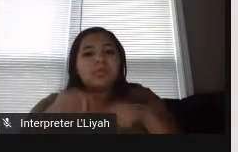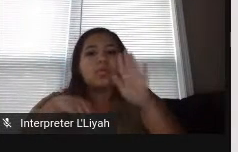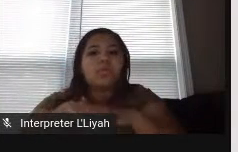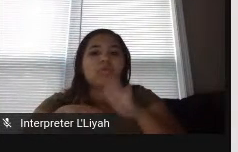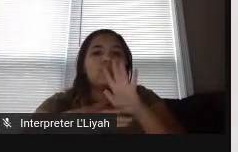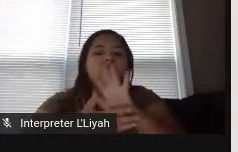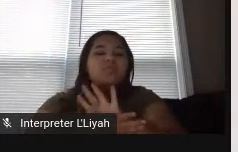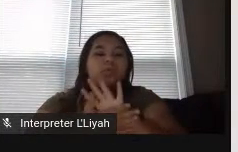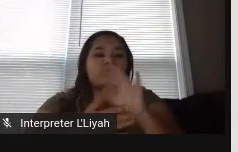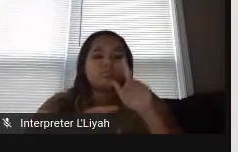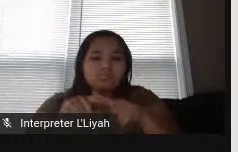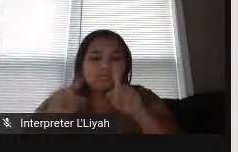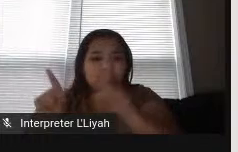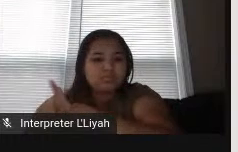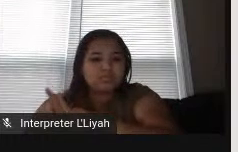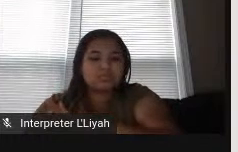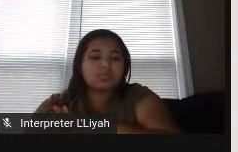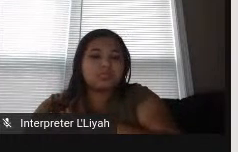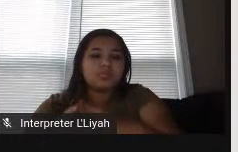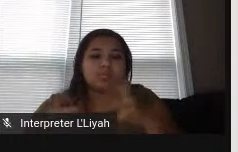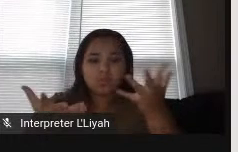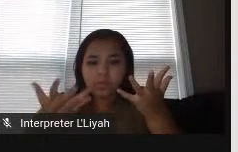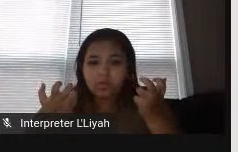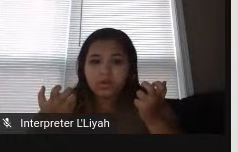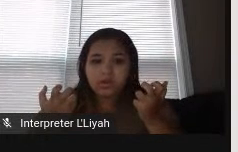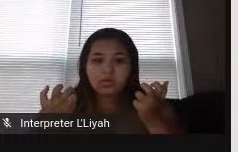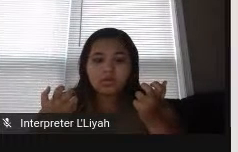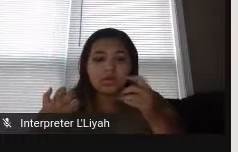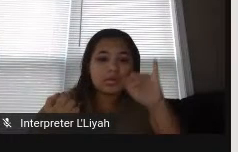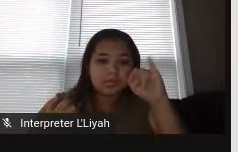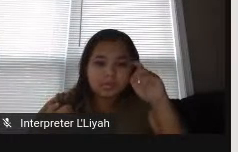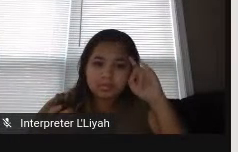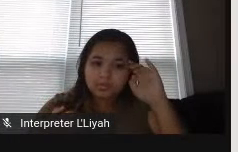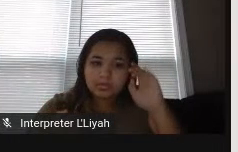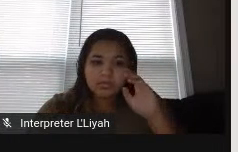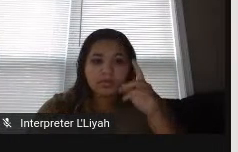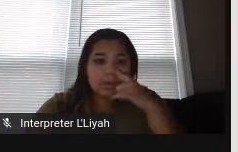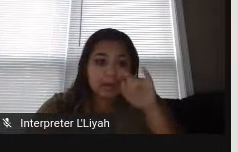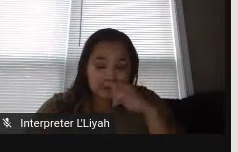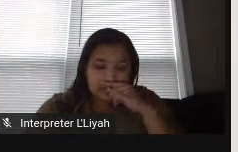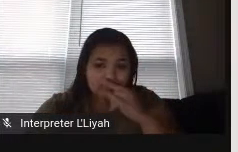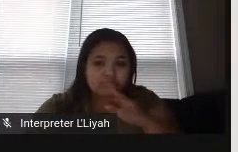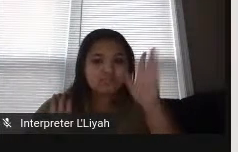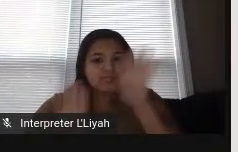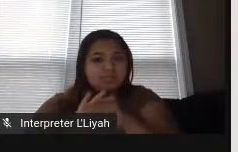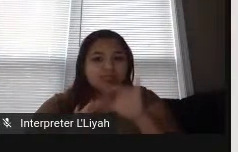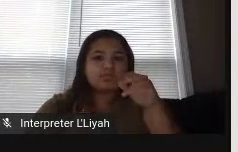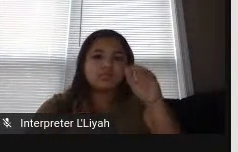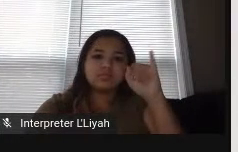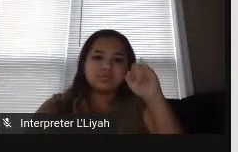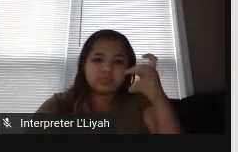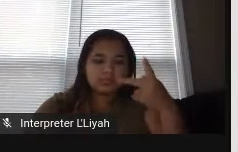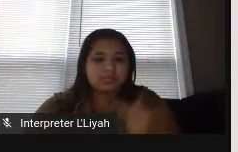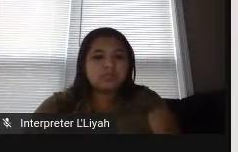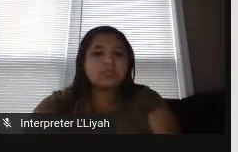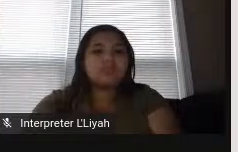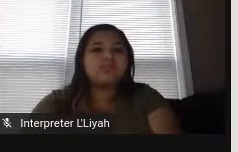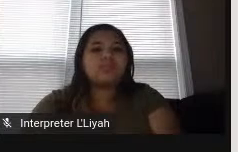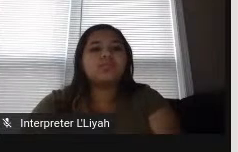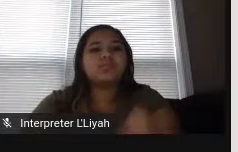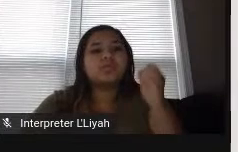well. Some schools may not want an IEP for a child to be involved in the